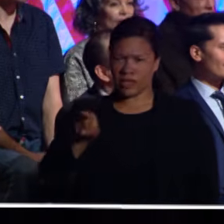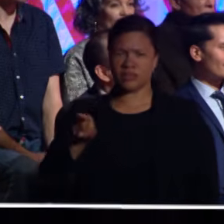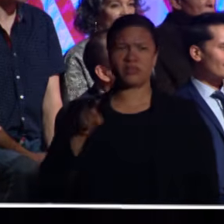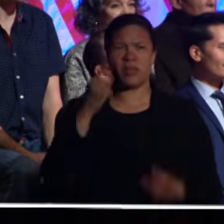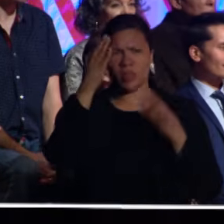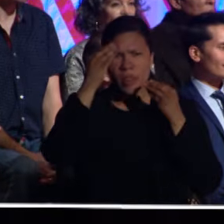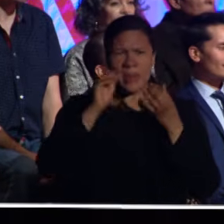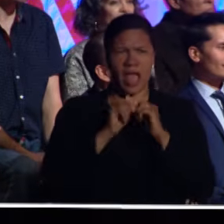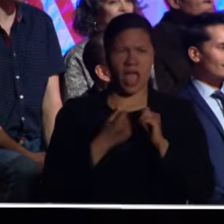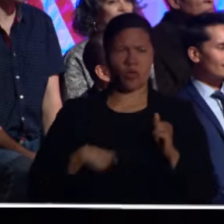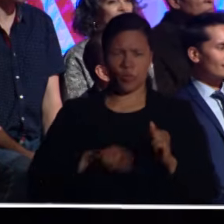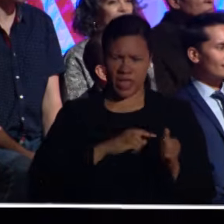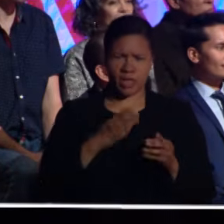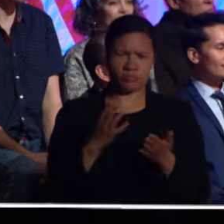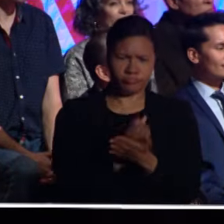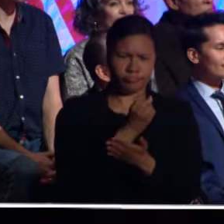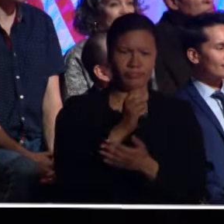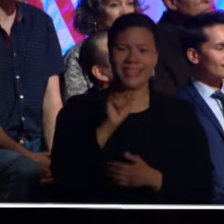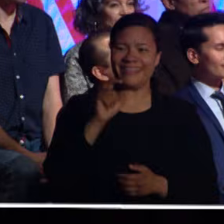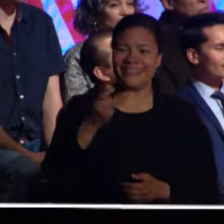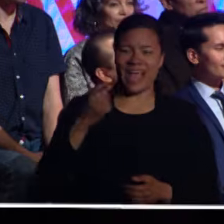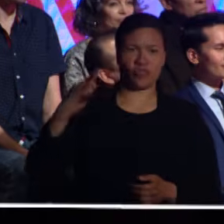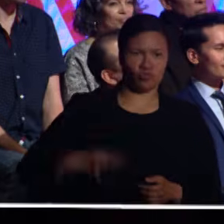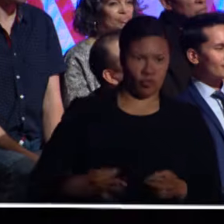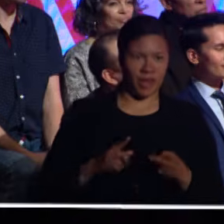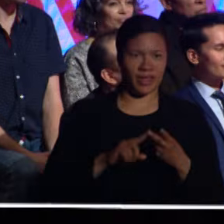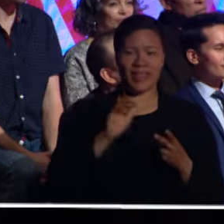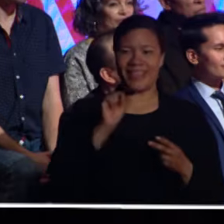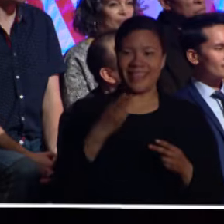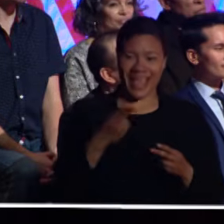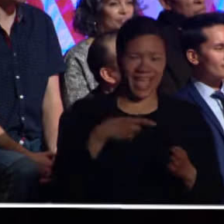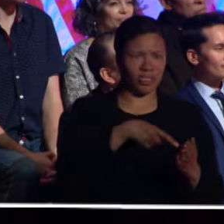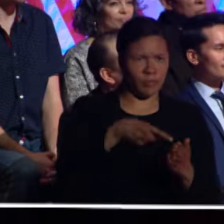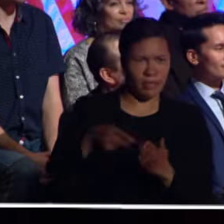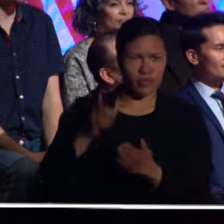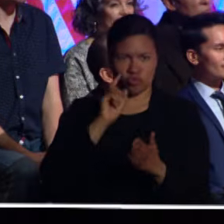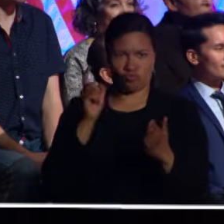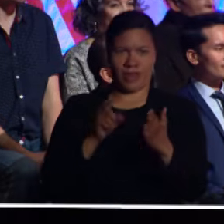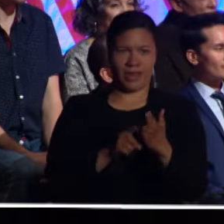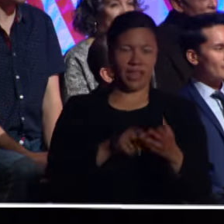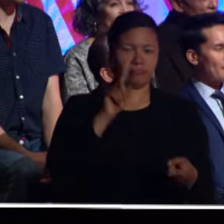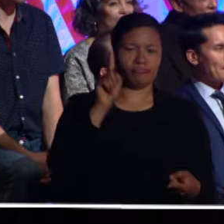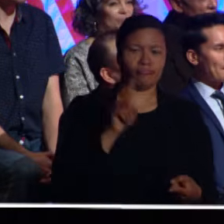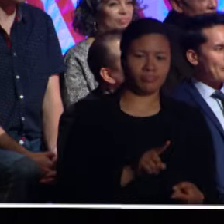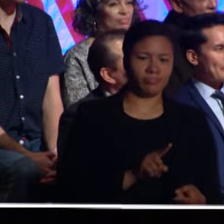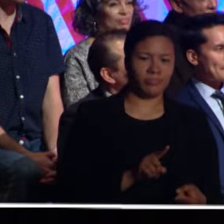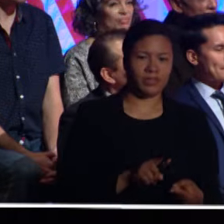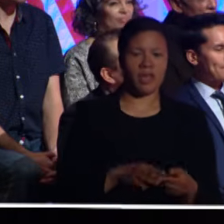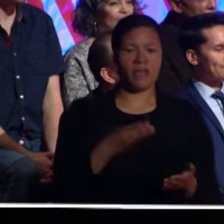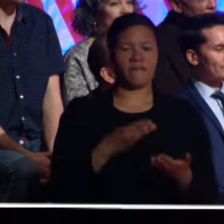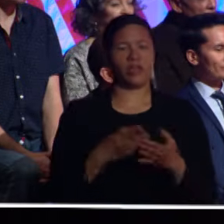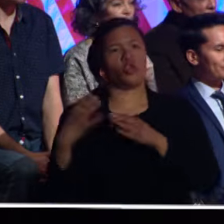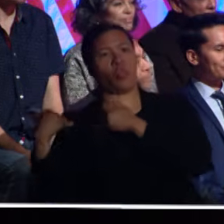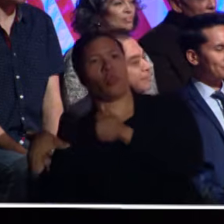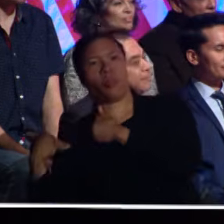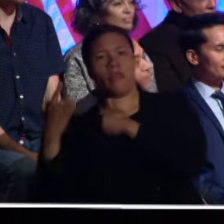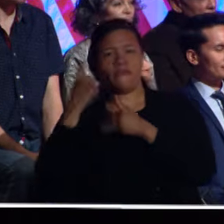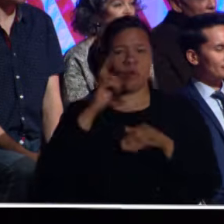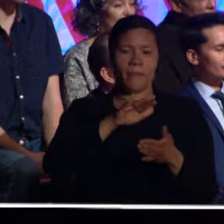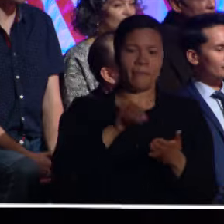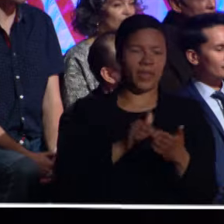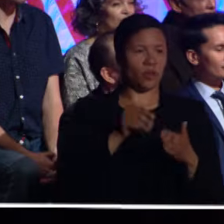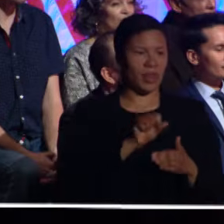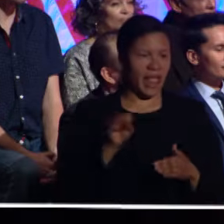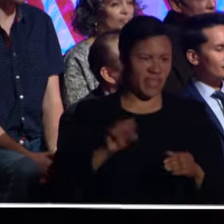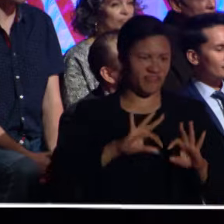tax credits and cash payments to recognize and reduce the financial strain middle-class families in our